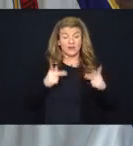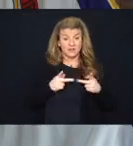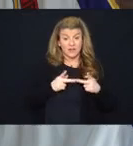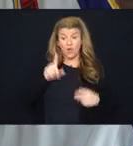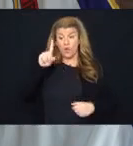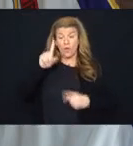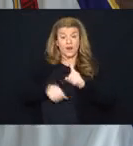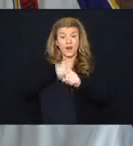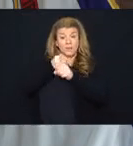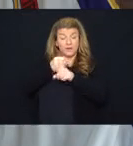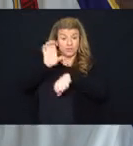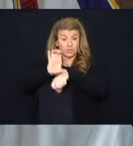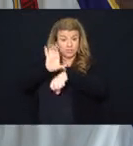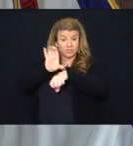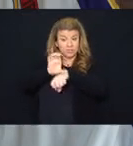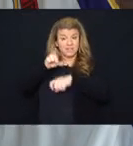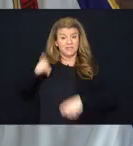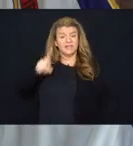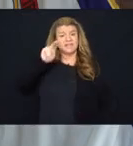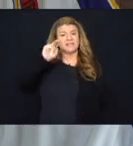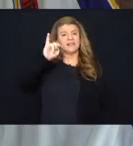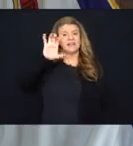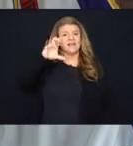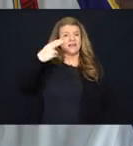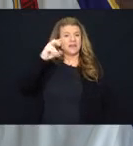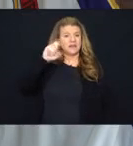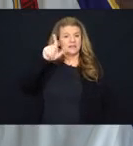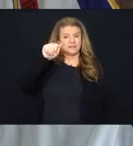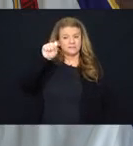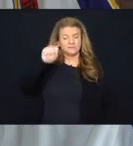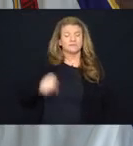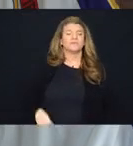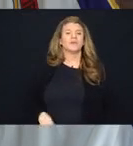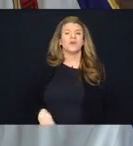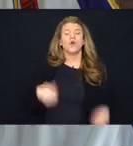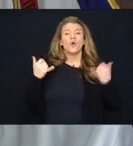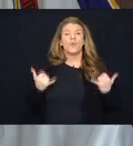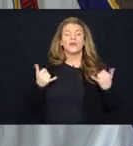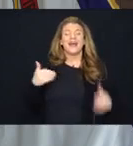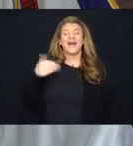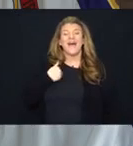1 outbreak in our church community, that's in Nicholas County. We now have